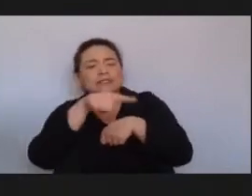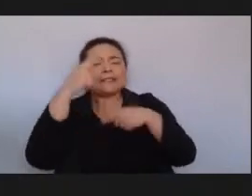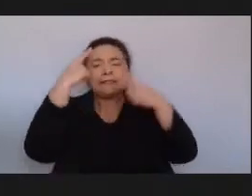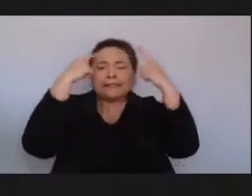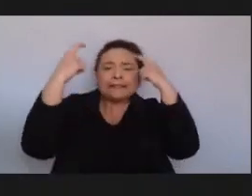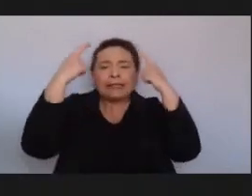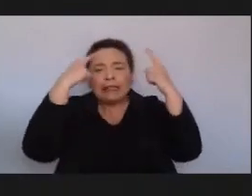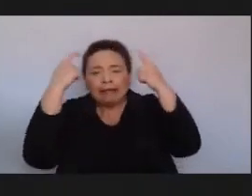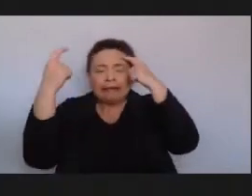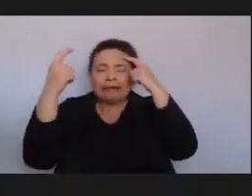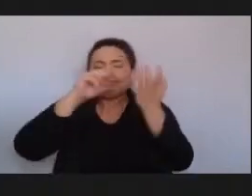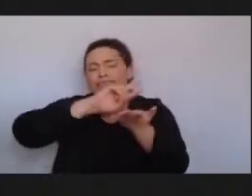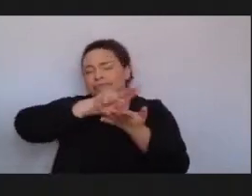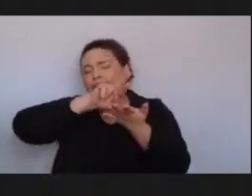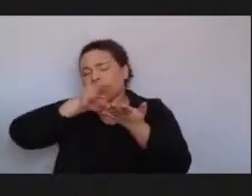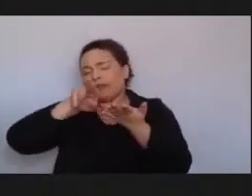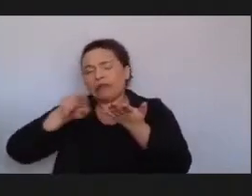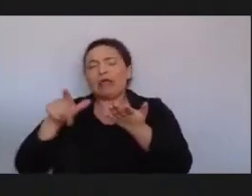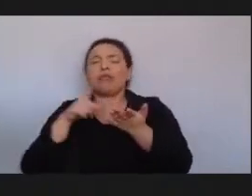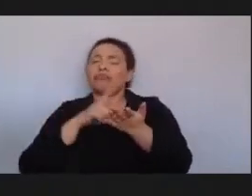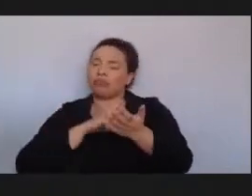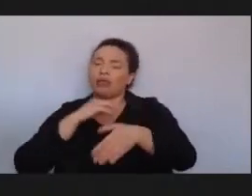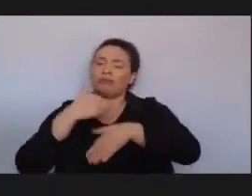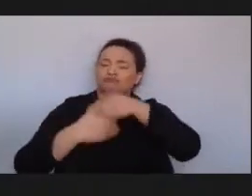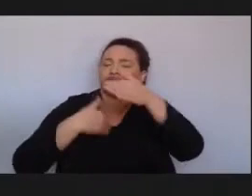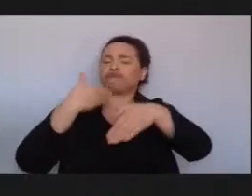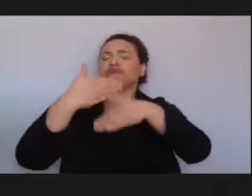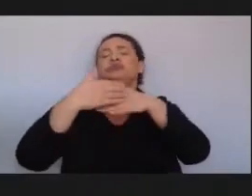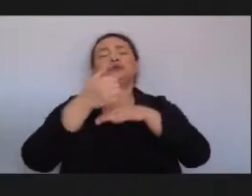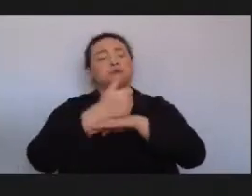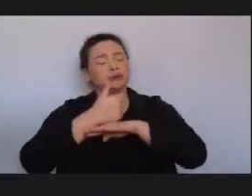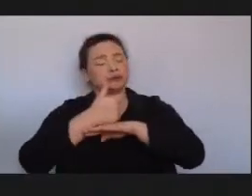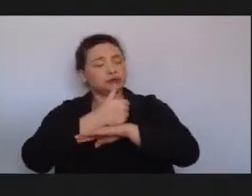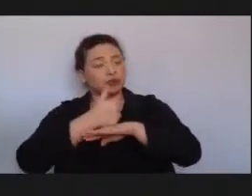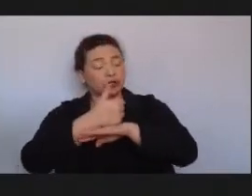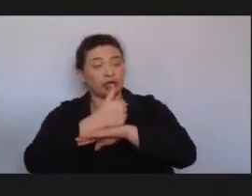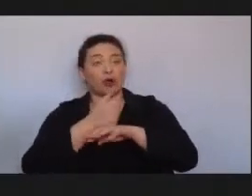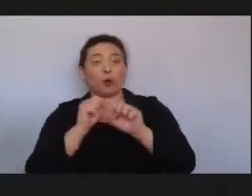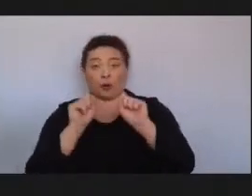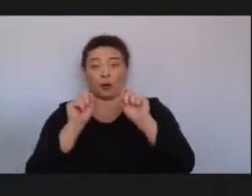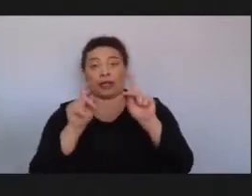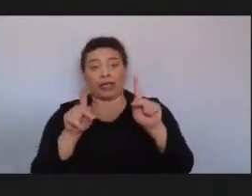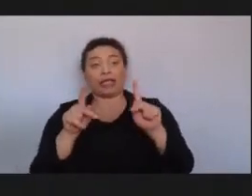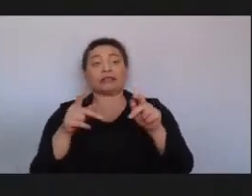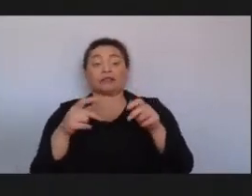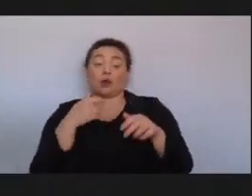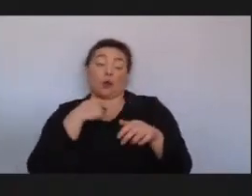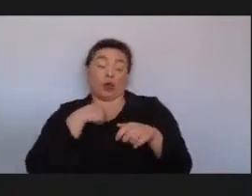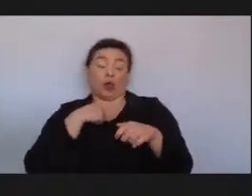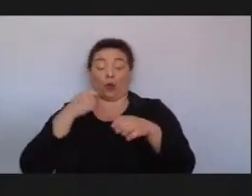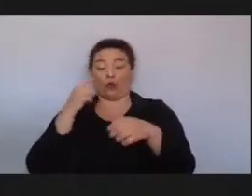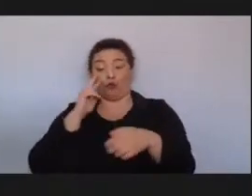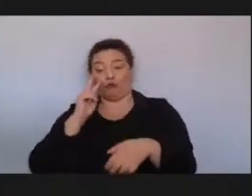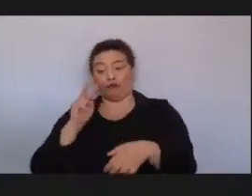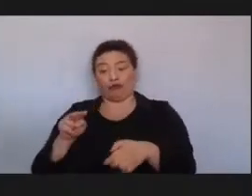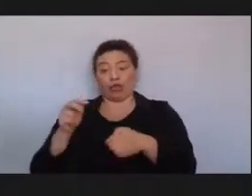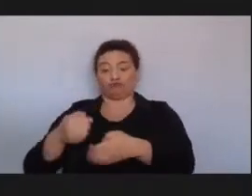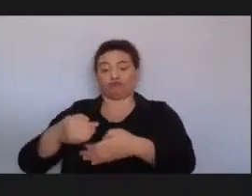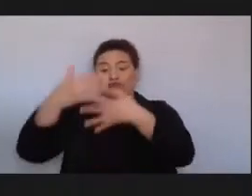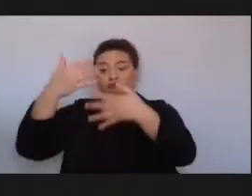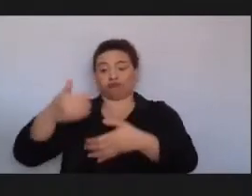opening up the chat so I can keep an eye on who's there and what you're saying. So I've got that and one eye on